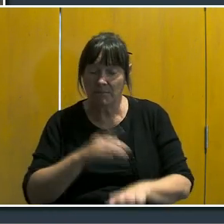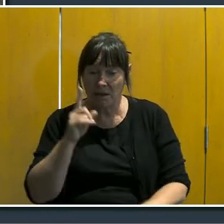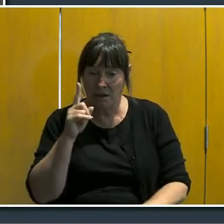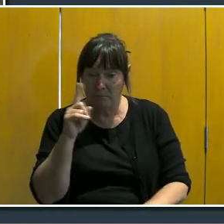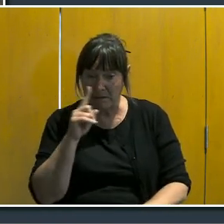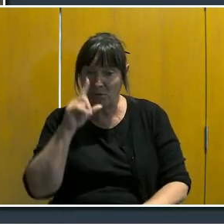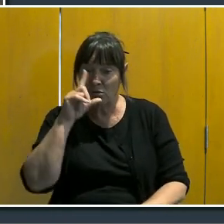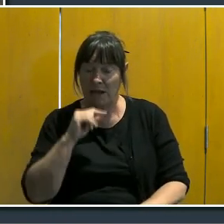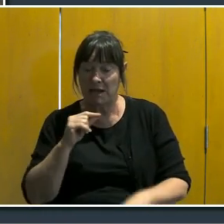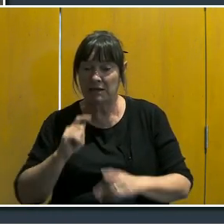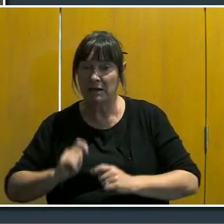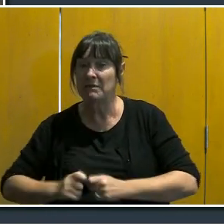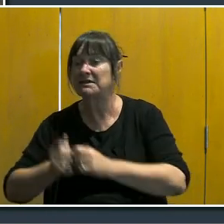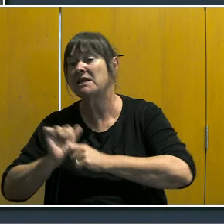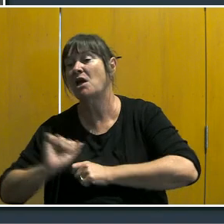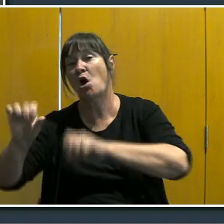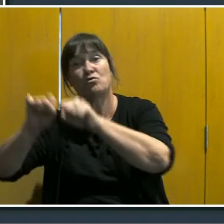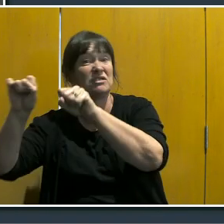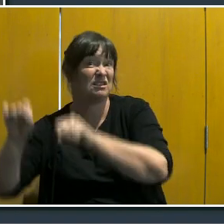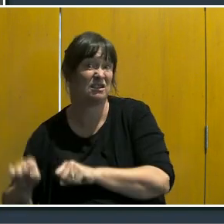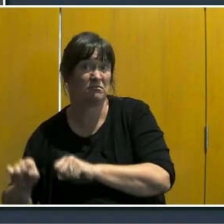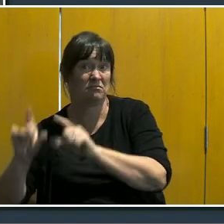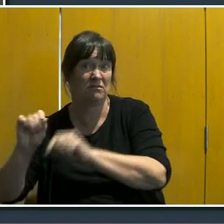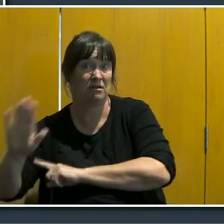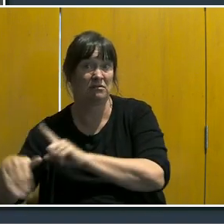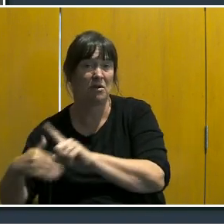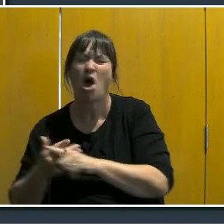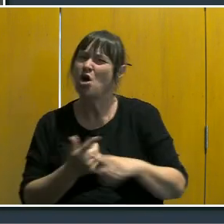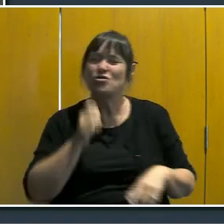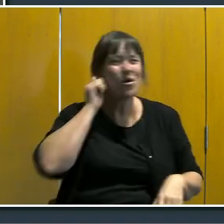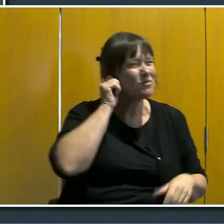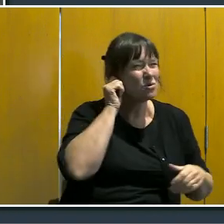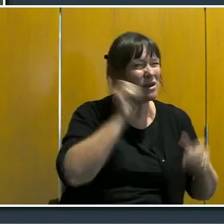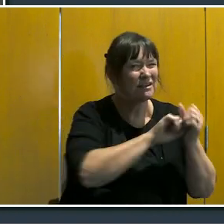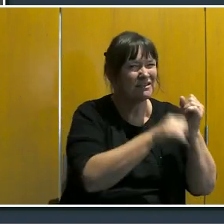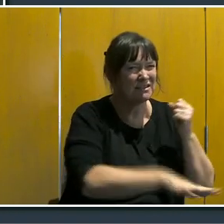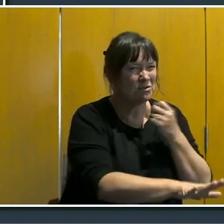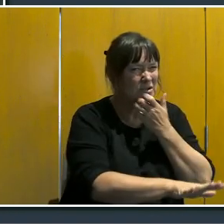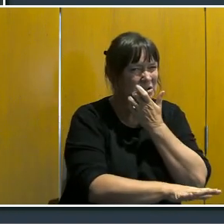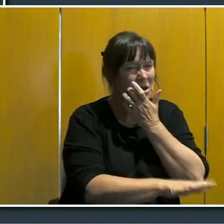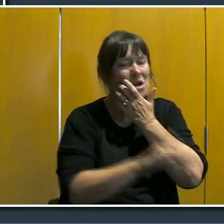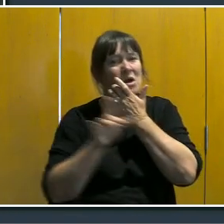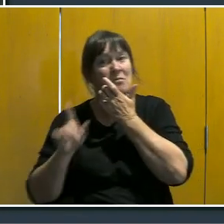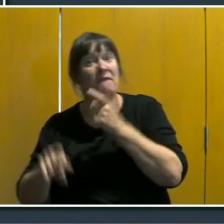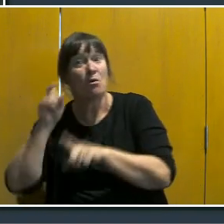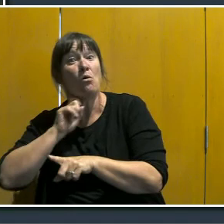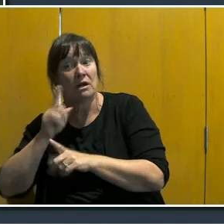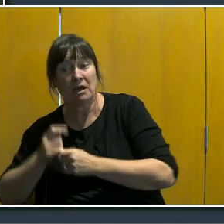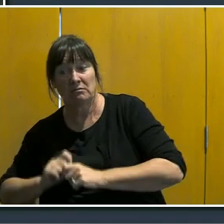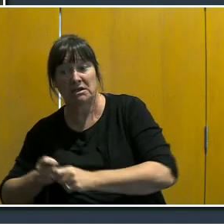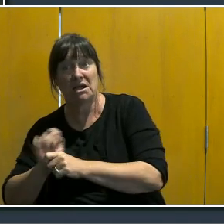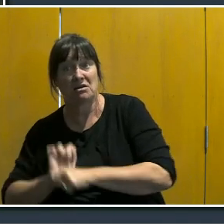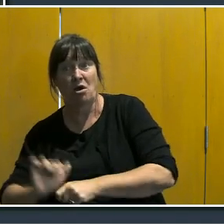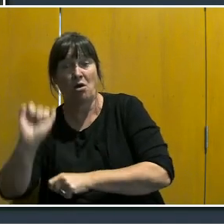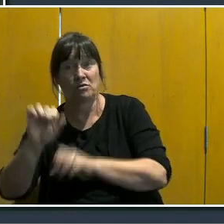people are able to maintain their own systems done in the past. I wouldn't say around sewerage, but I think people are responsible for a lot, but I'd certainly say around water.